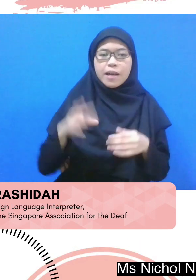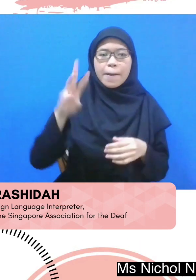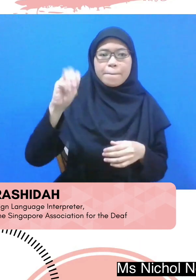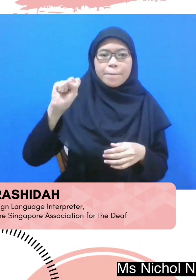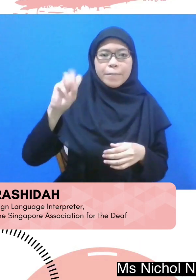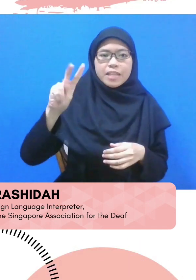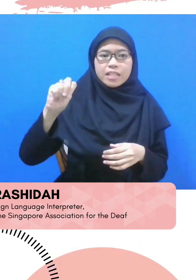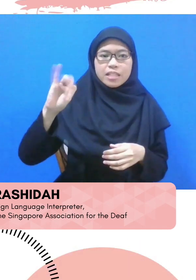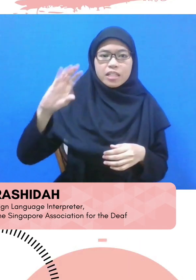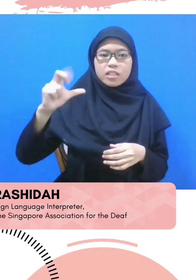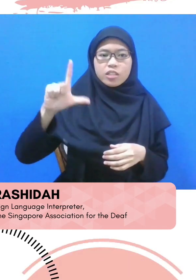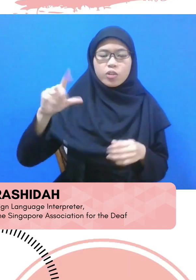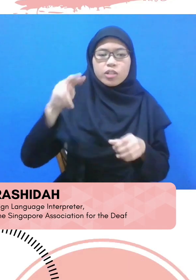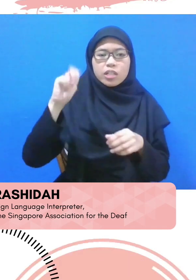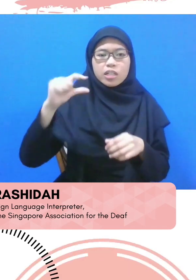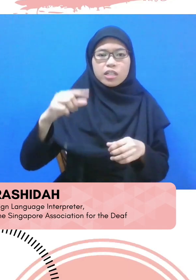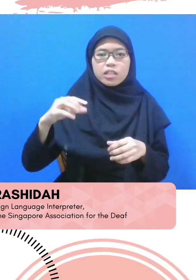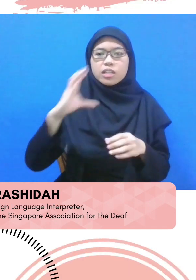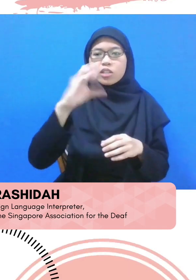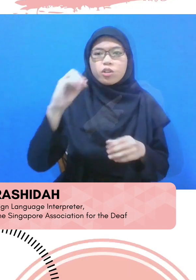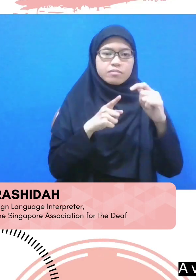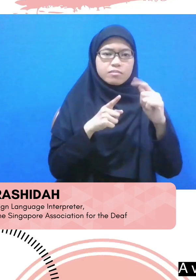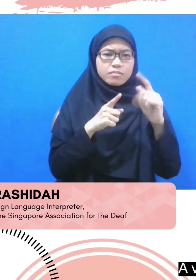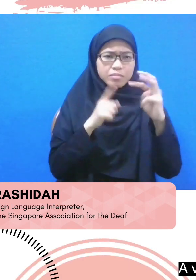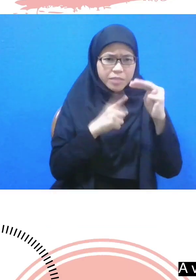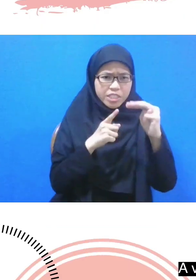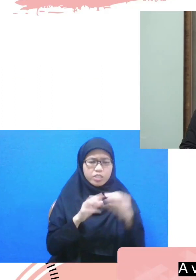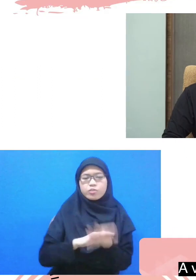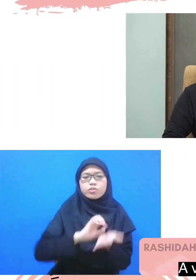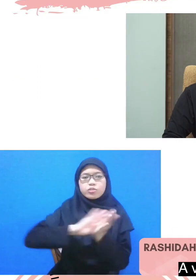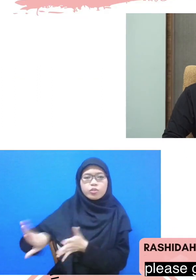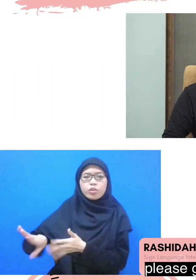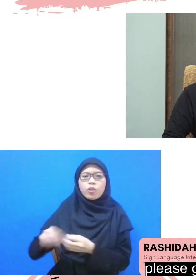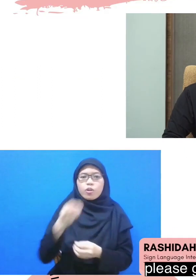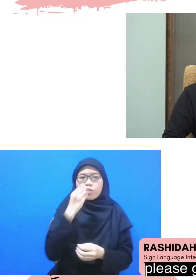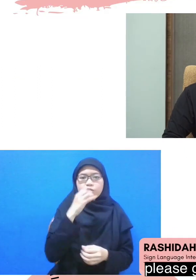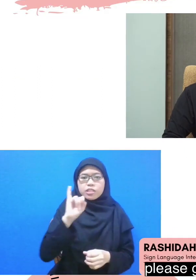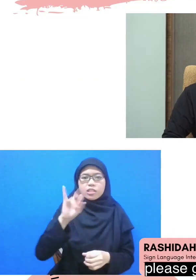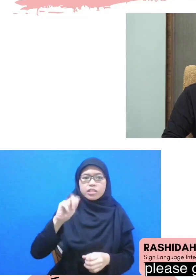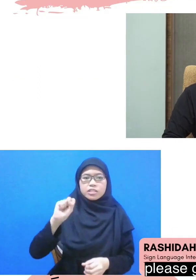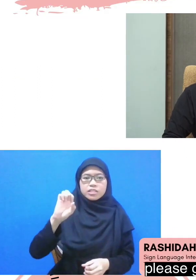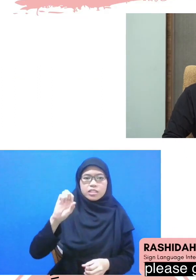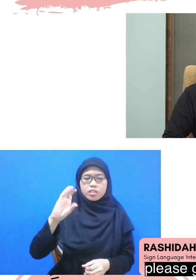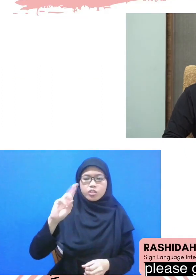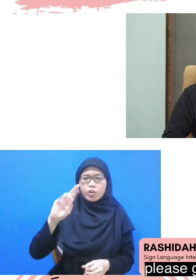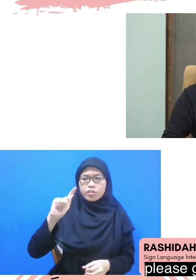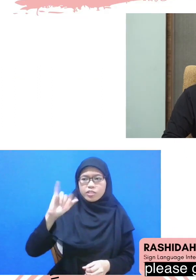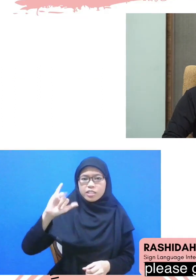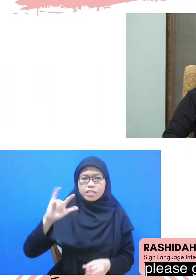Bank Singapore, to share her story with us. A very special guest we have tonight. Please give it up for Ms. Nichol